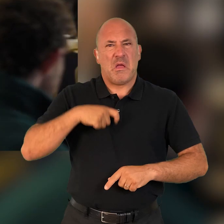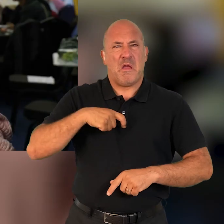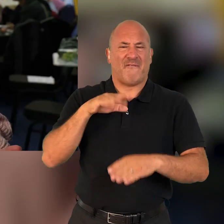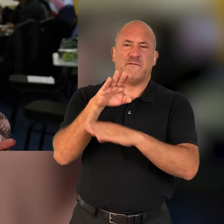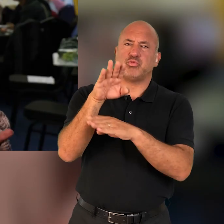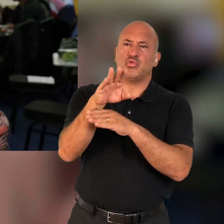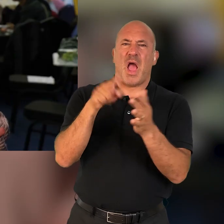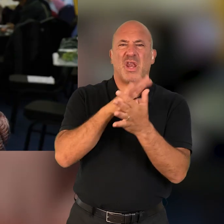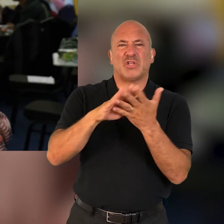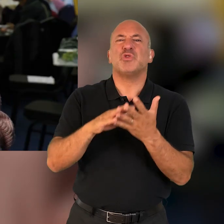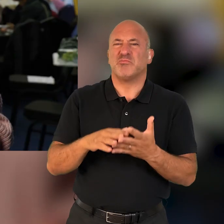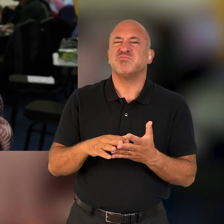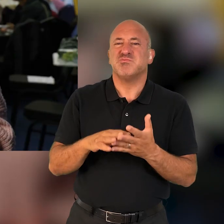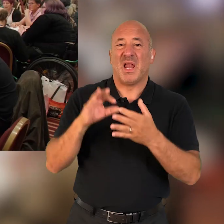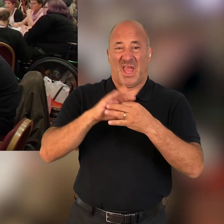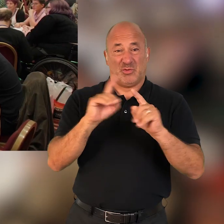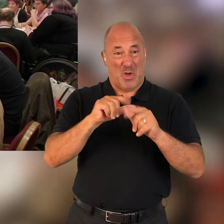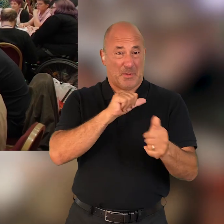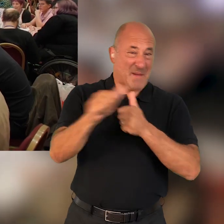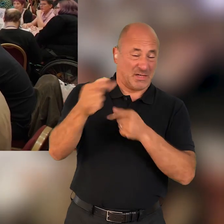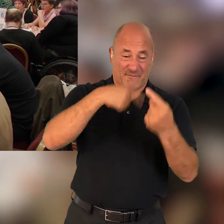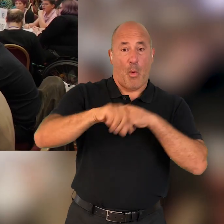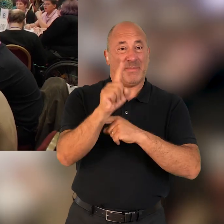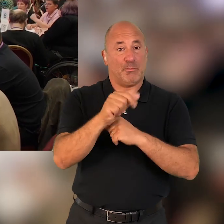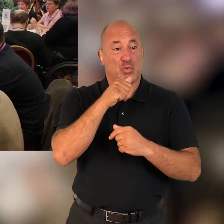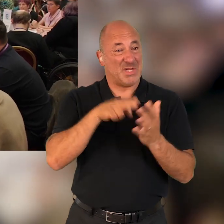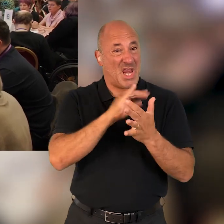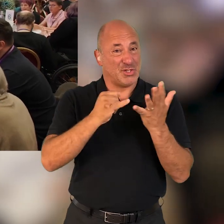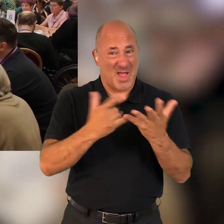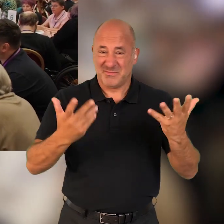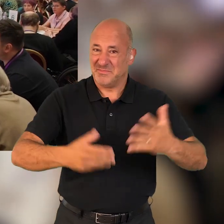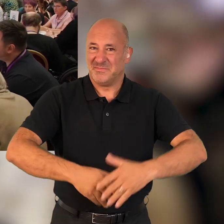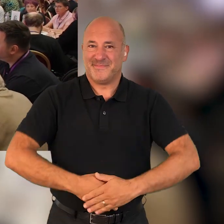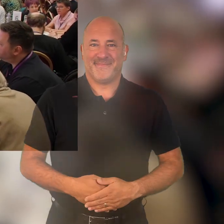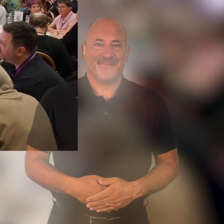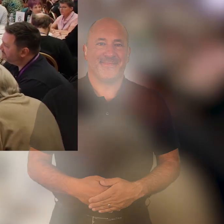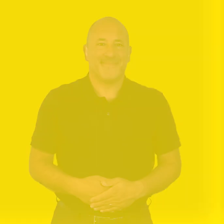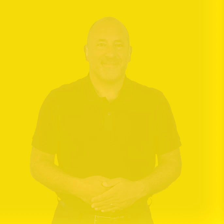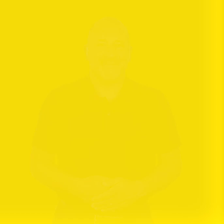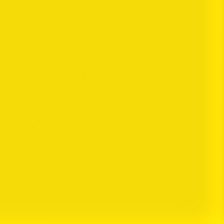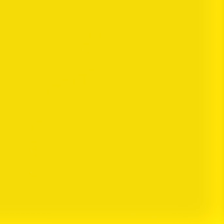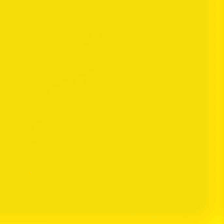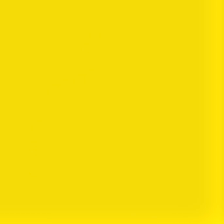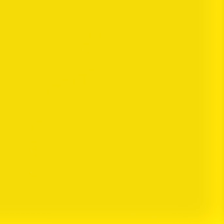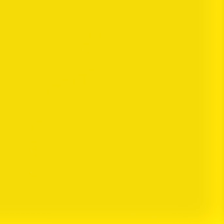me very optimistic that the future of the NHS will be based on what is best for people accessing the NHS.